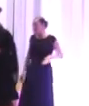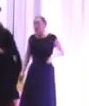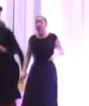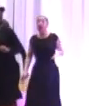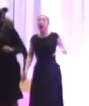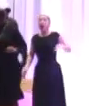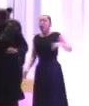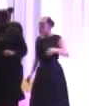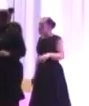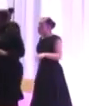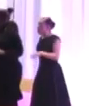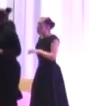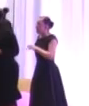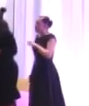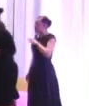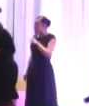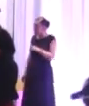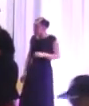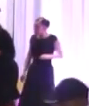Oh, happy